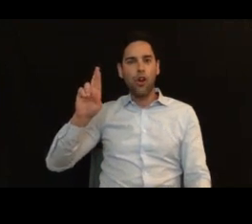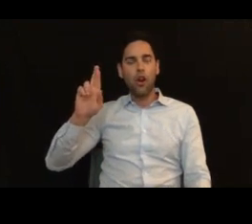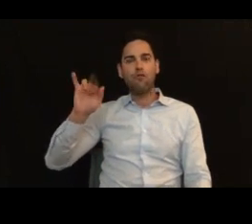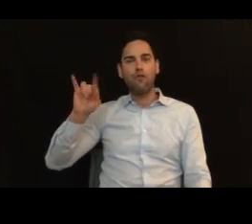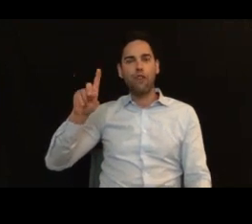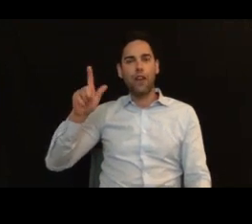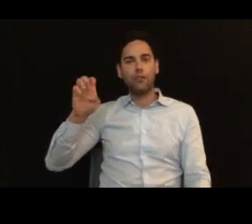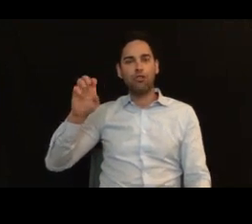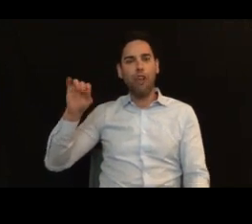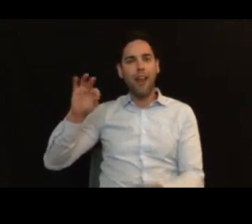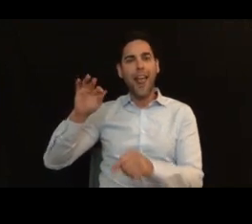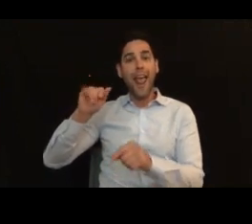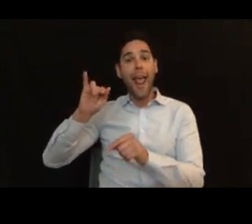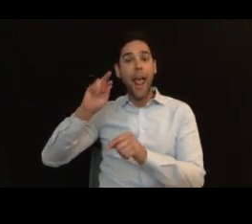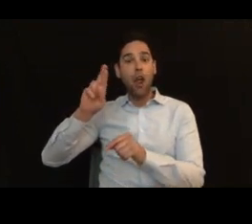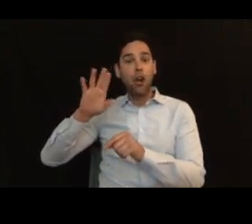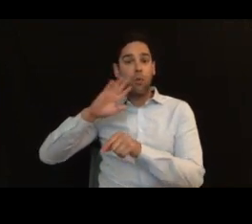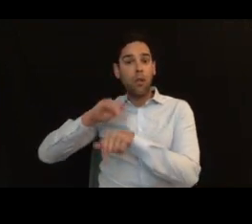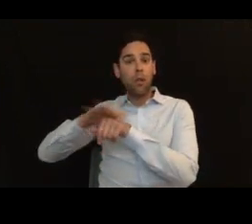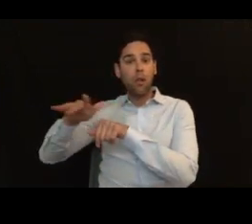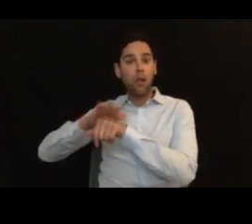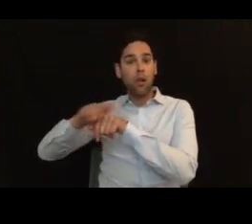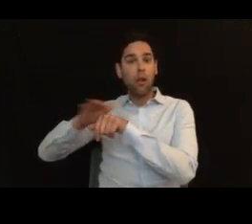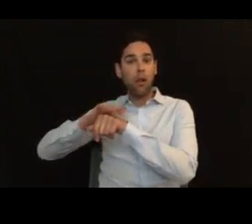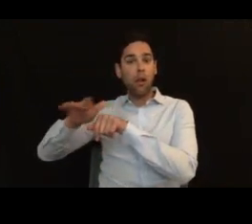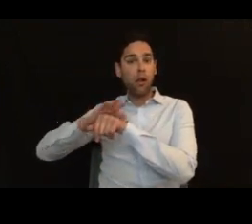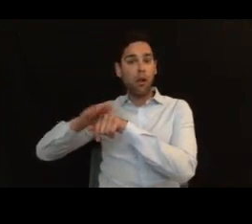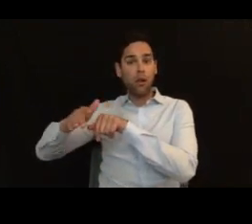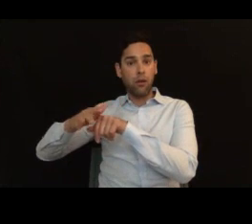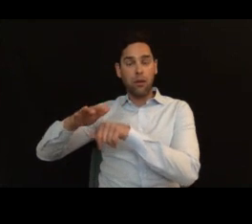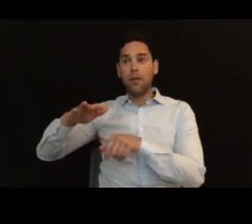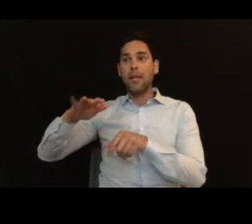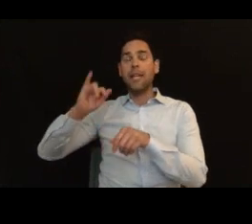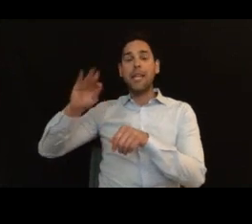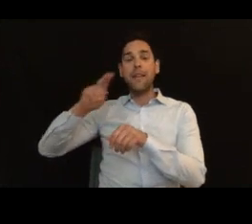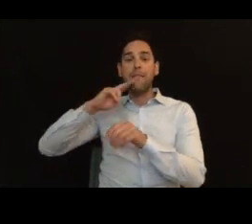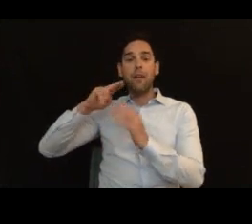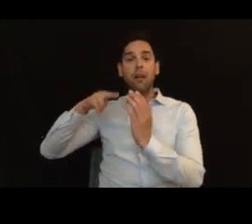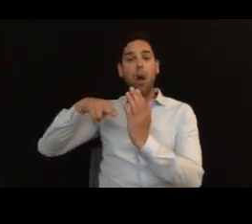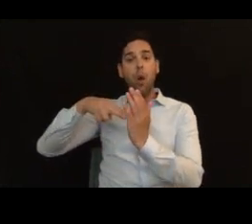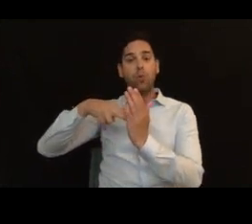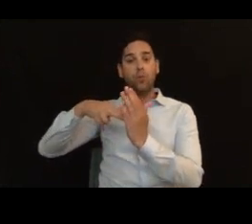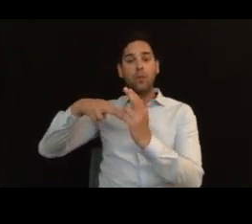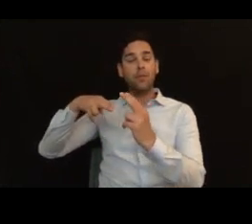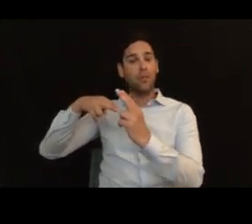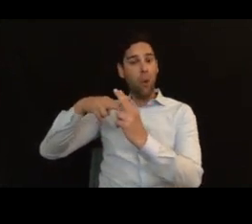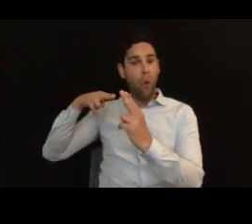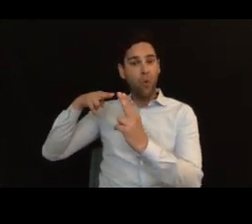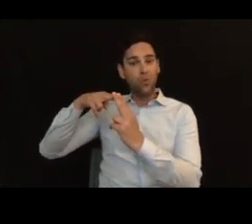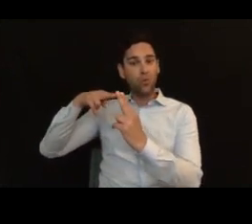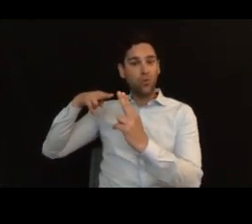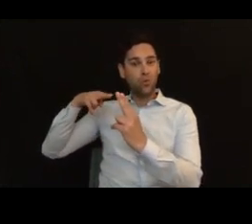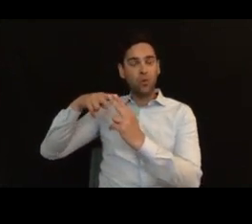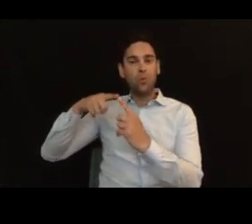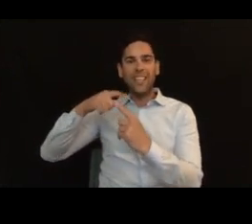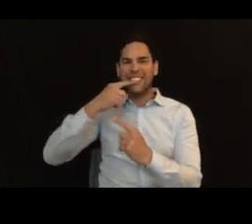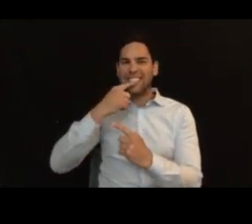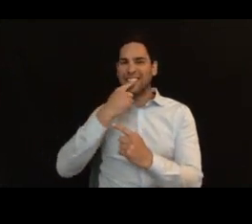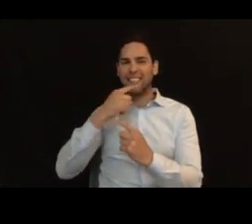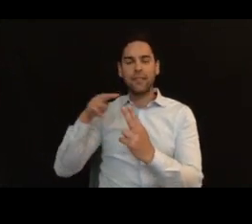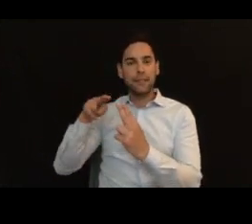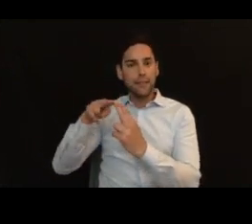it. And however close or far your tongue is compared to your teeth, that kind of changes the size of the